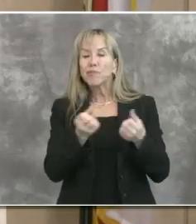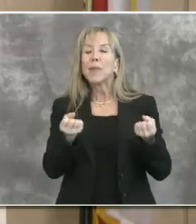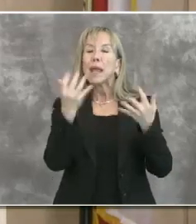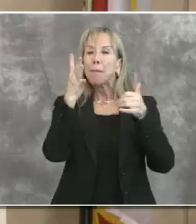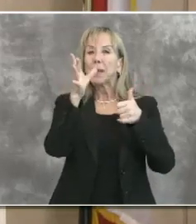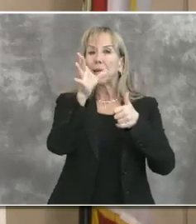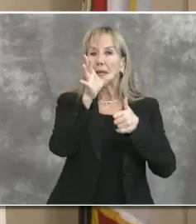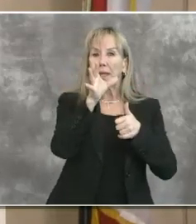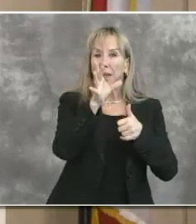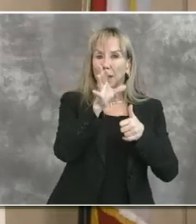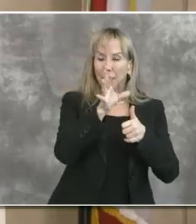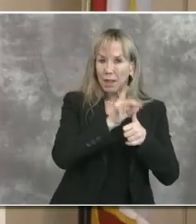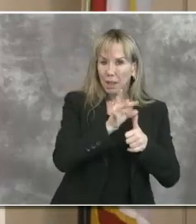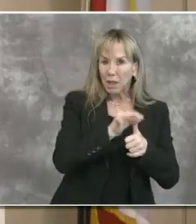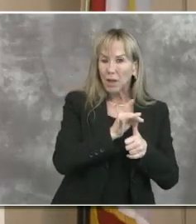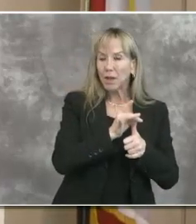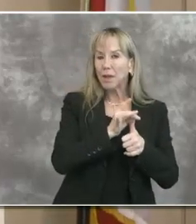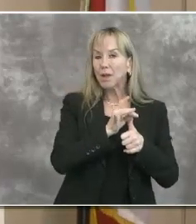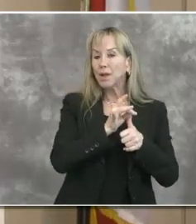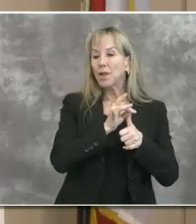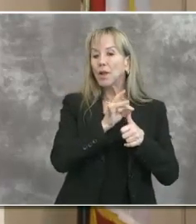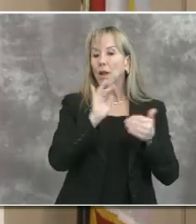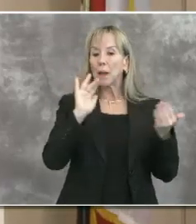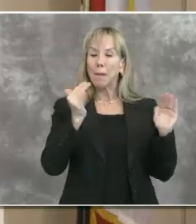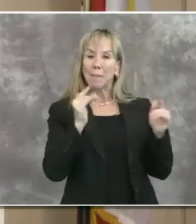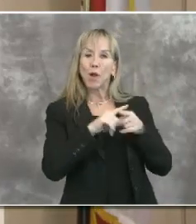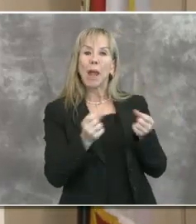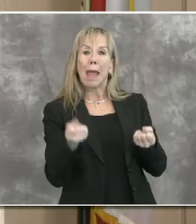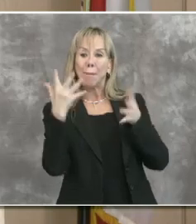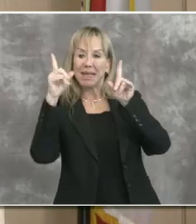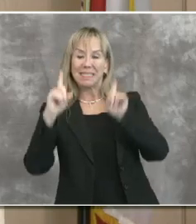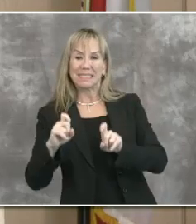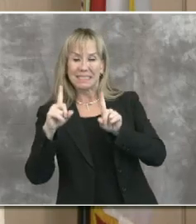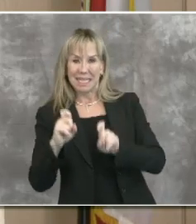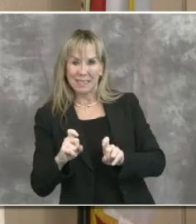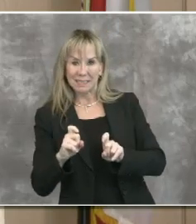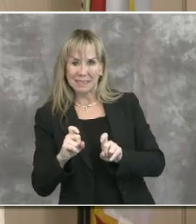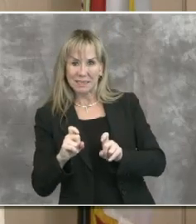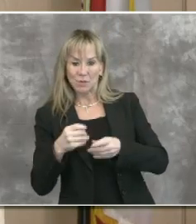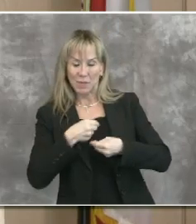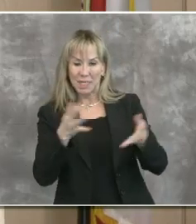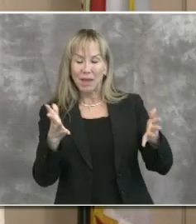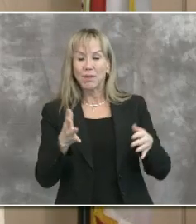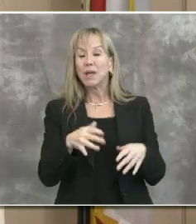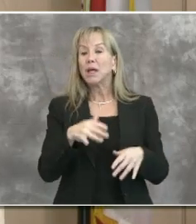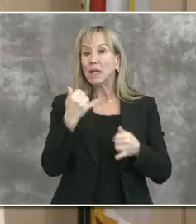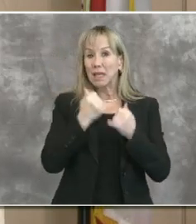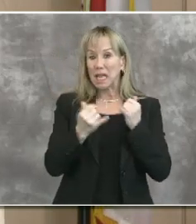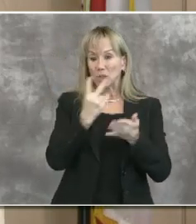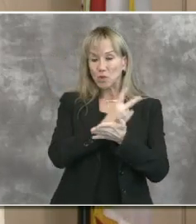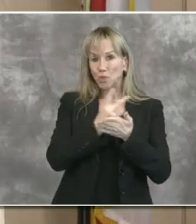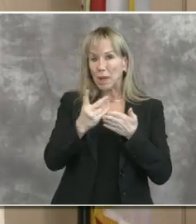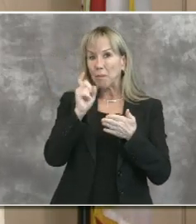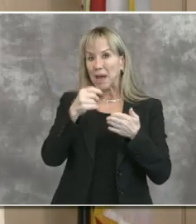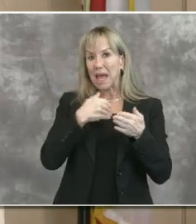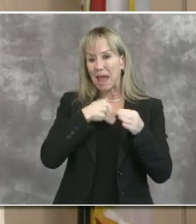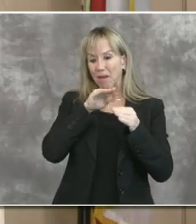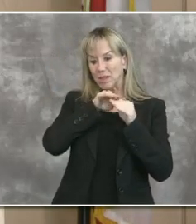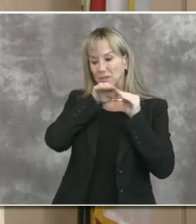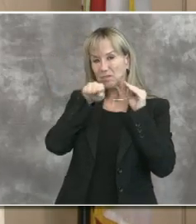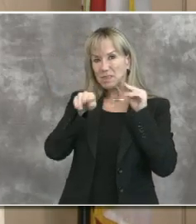compared to the number of overall tests performed. It includes a downward projection over the past 14 days of not